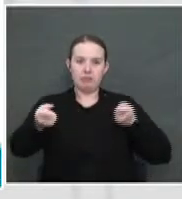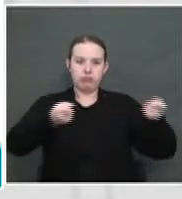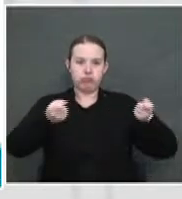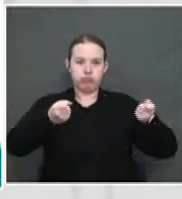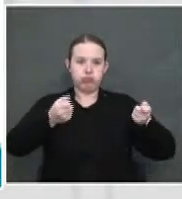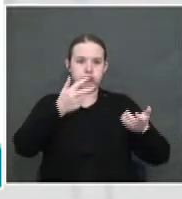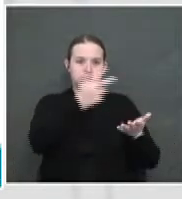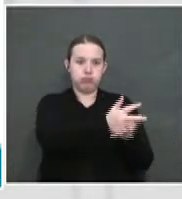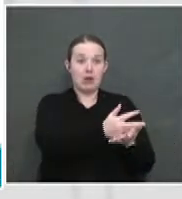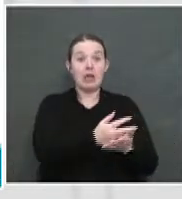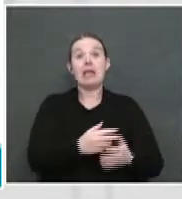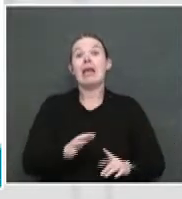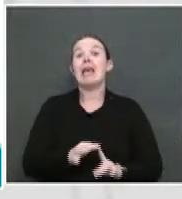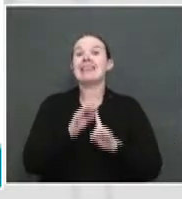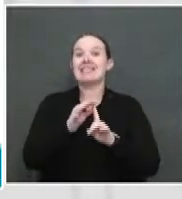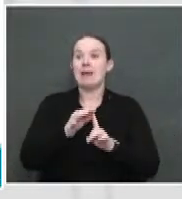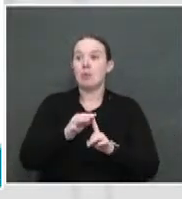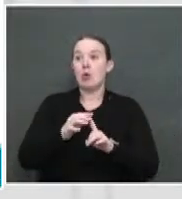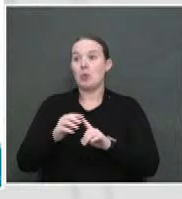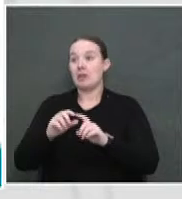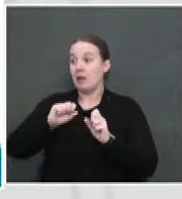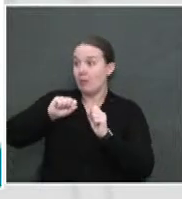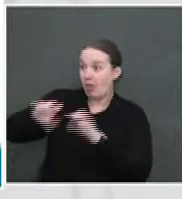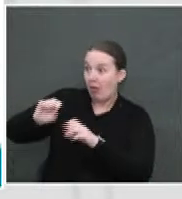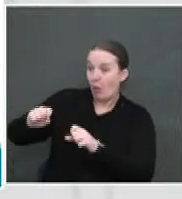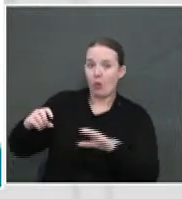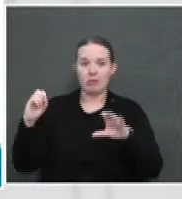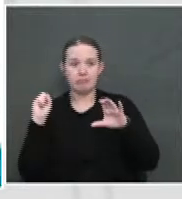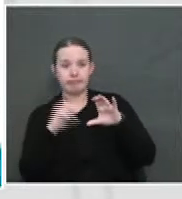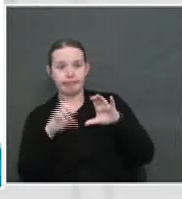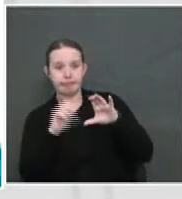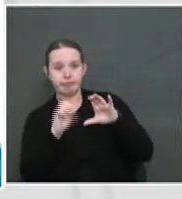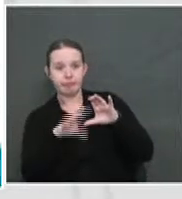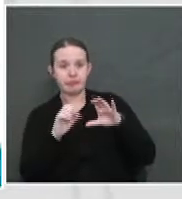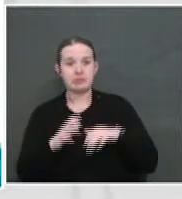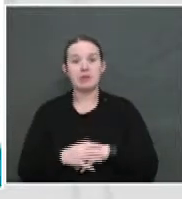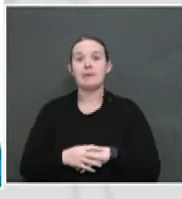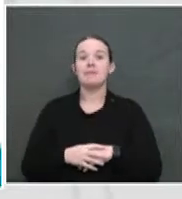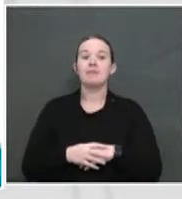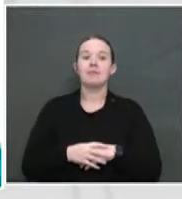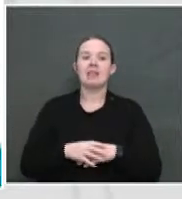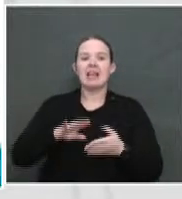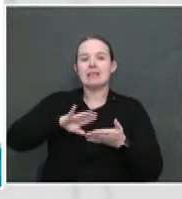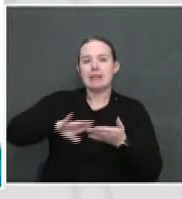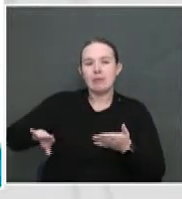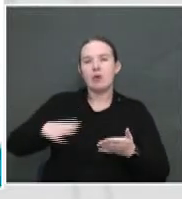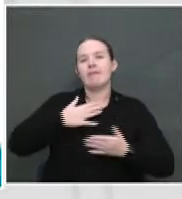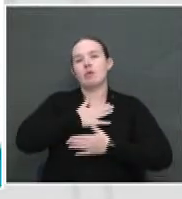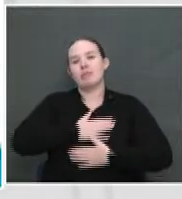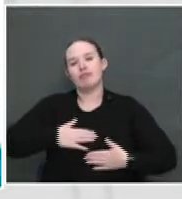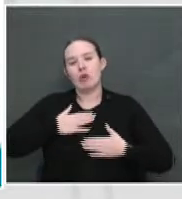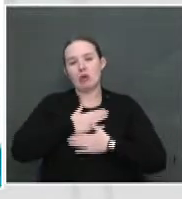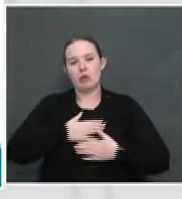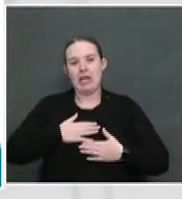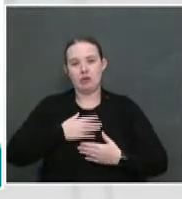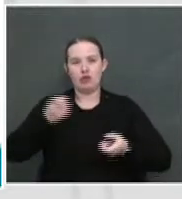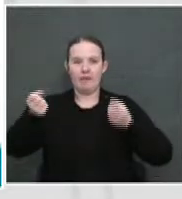are actively loading or unloading or making emergency repairs, and an exception would be present for recreational